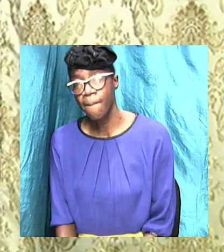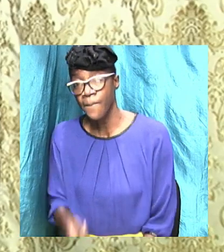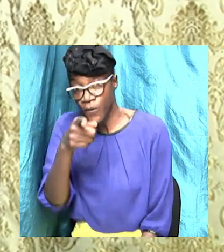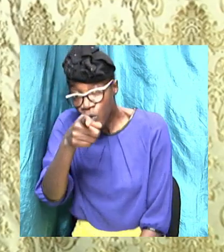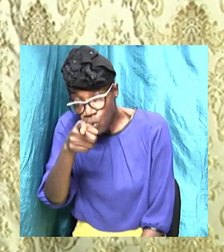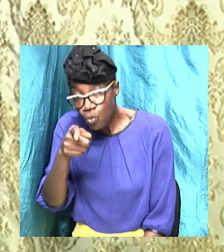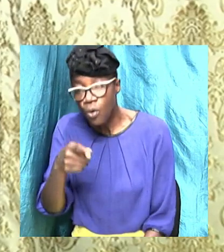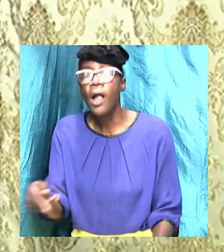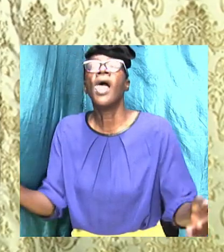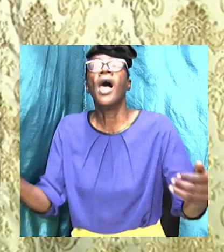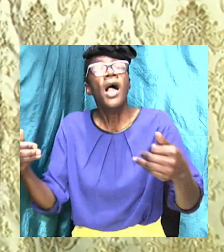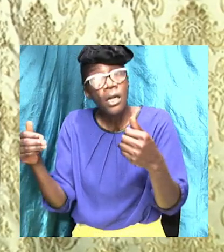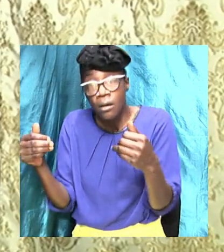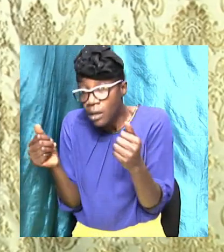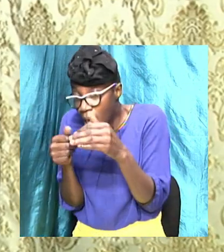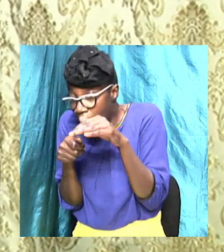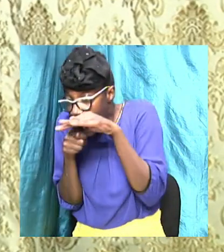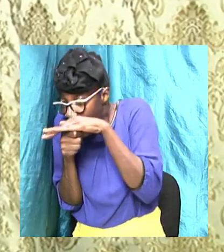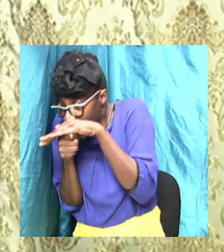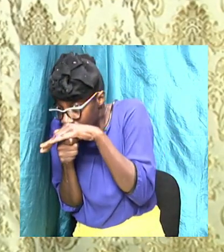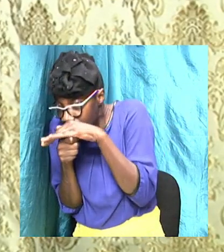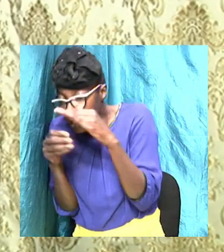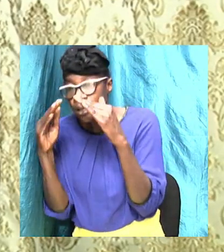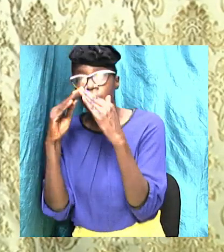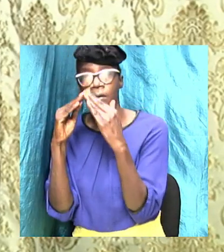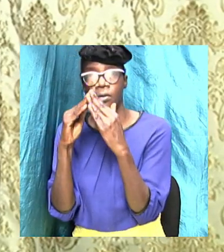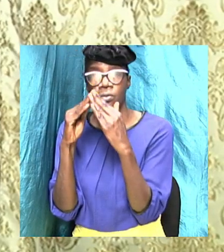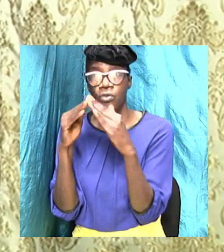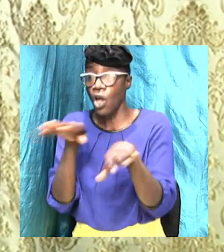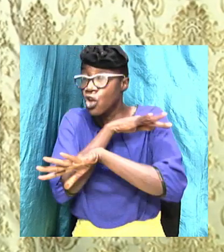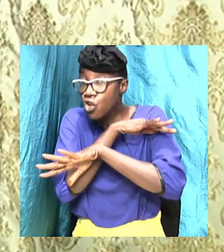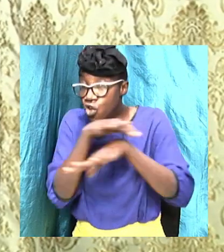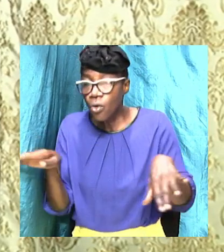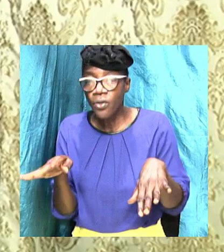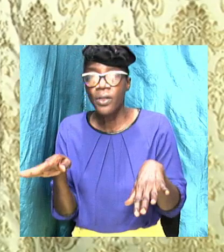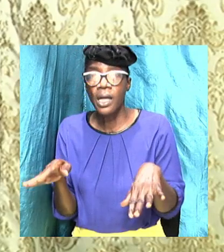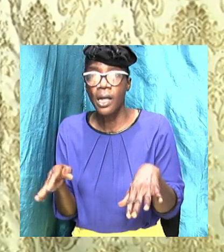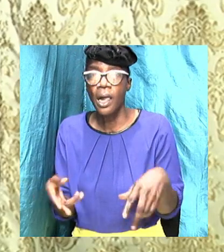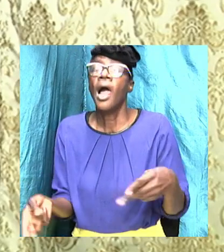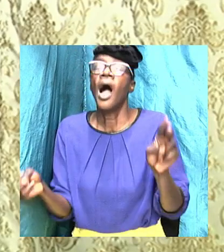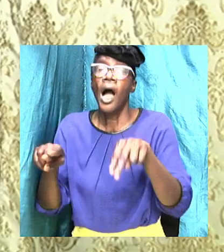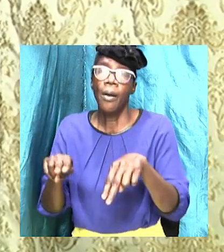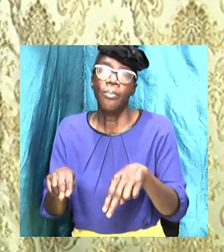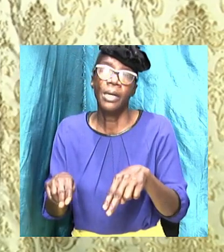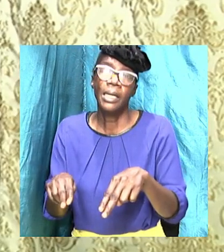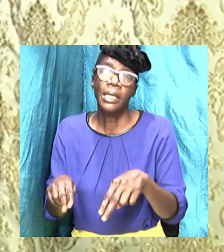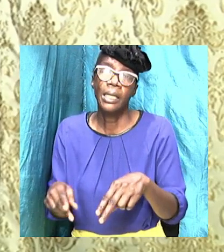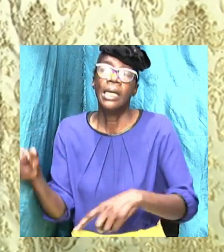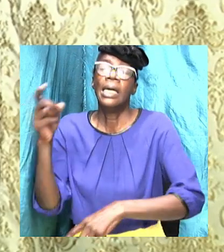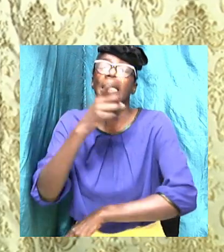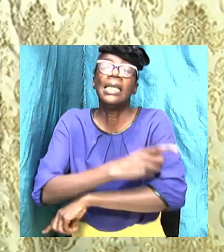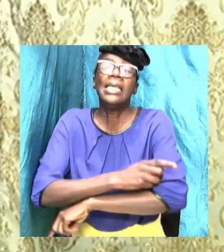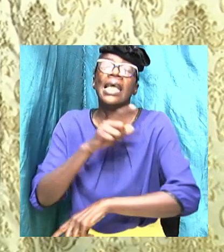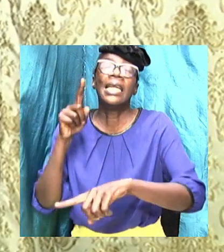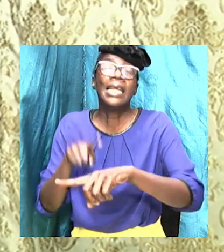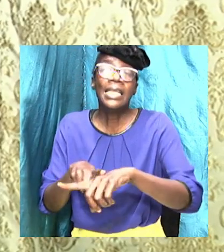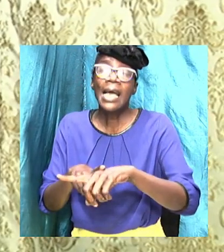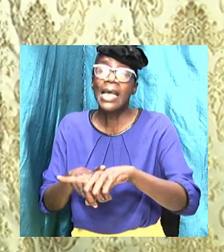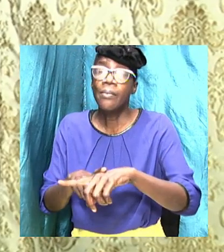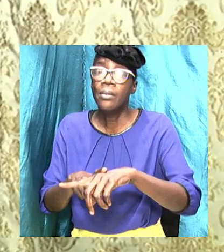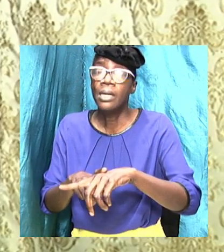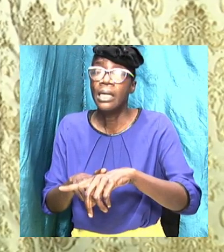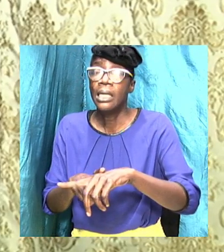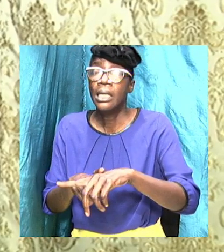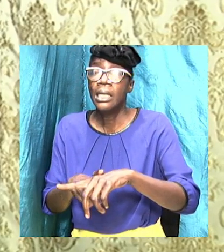locked up in your house. And nothing don't happen on the day and the time that he said that it would